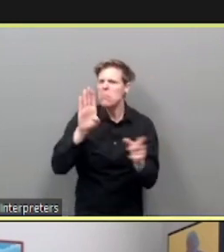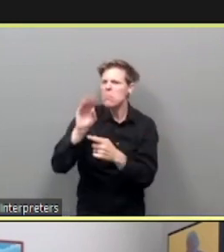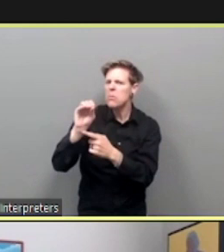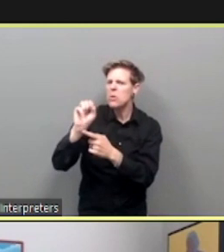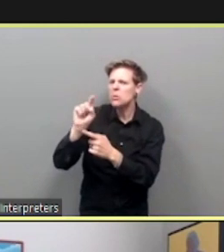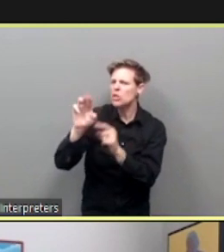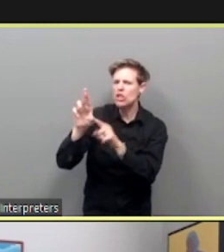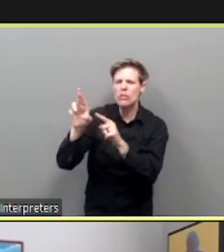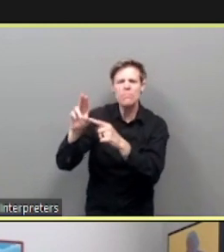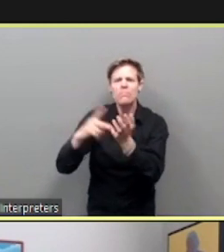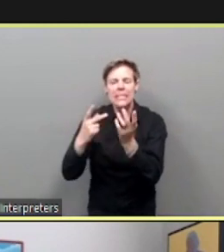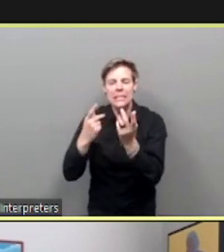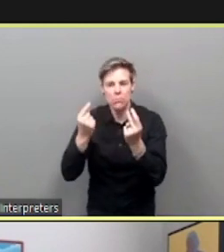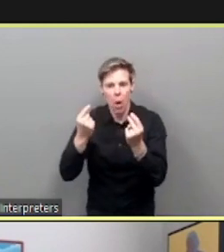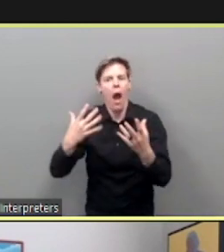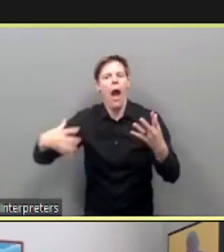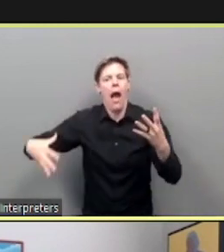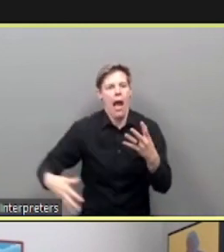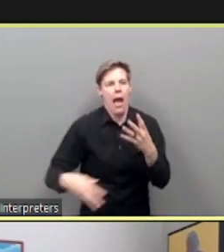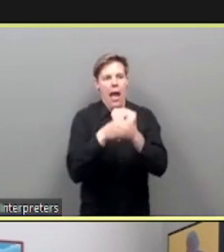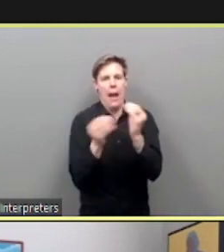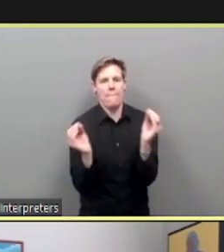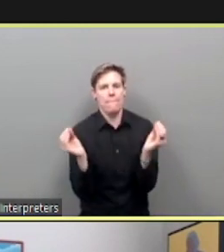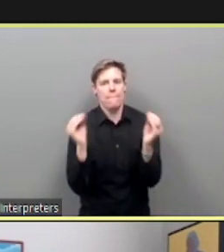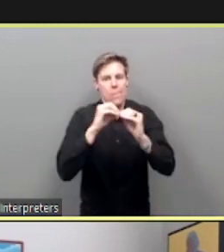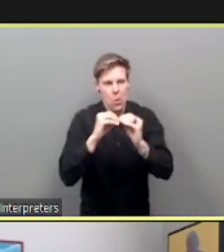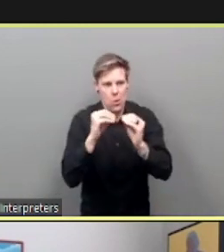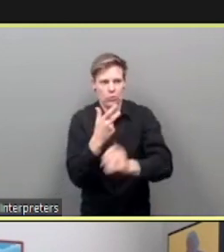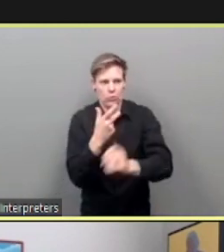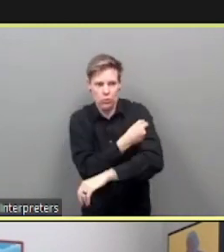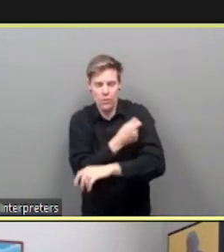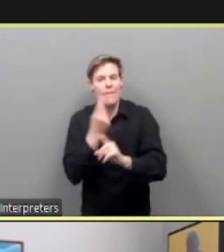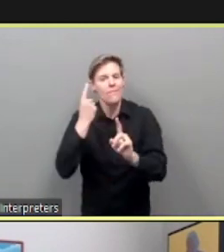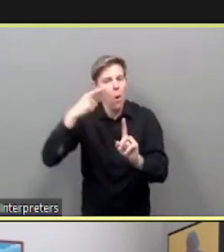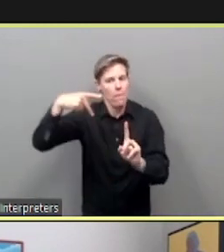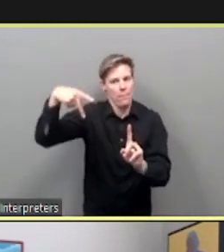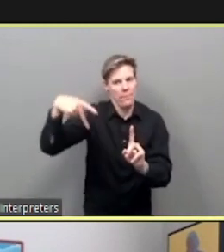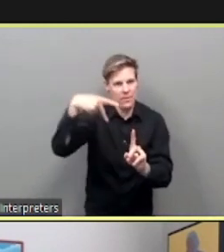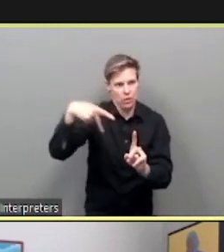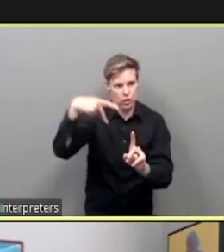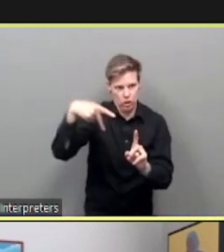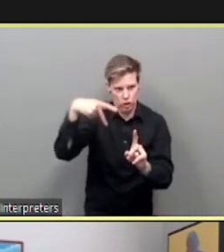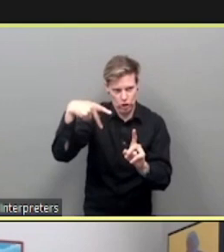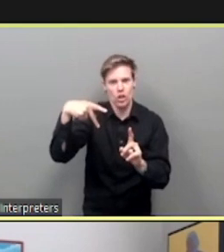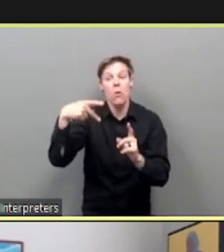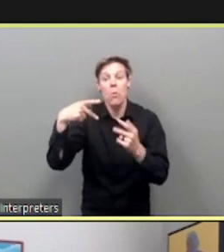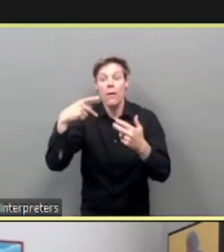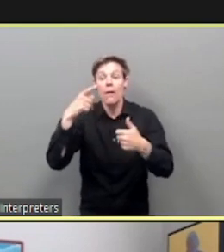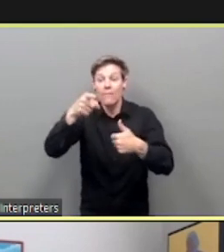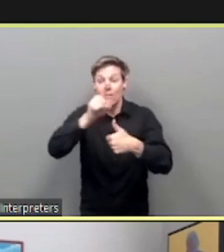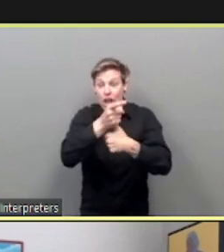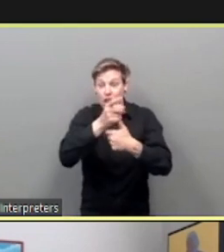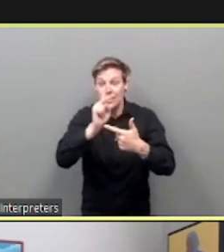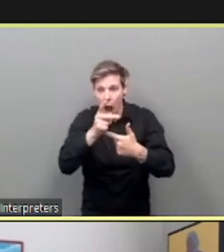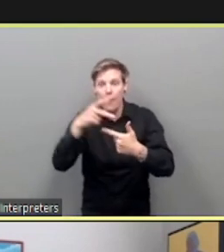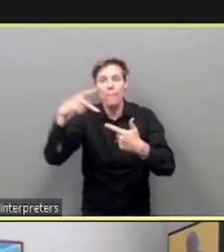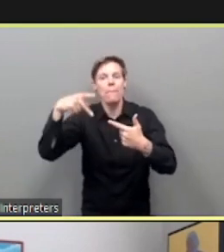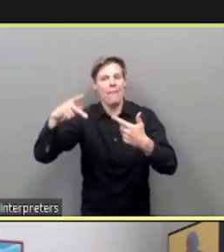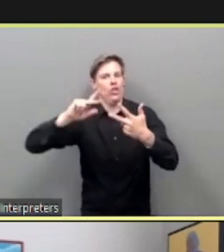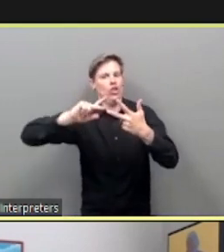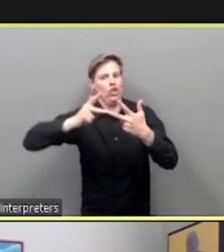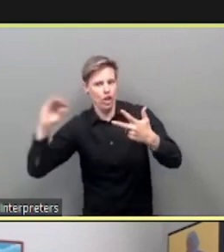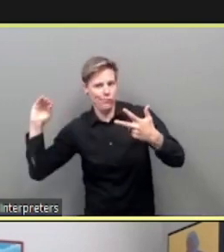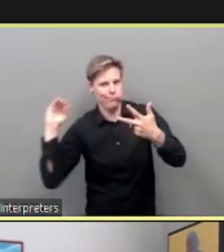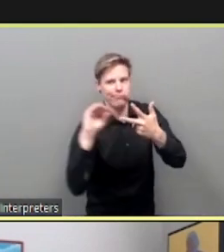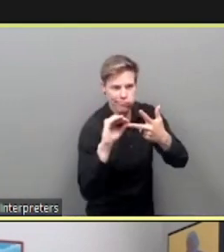this booster dose is for Pfizer only, and it's really to boost immunity from waning antibodies from the vaccine. And